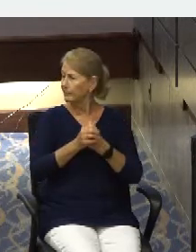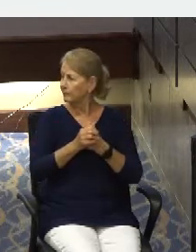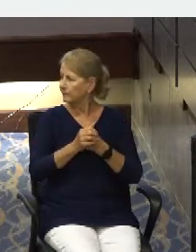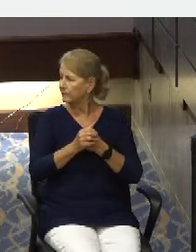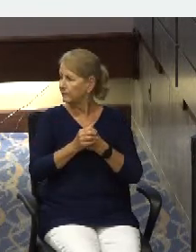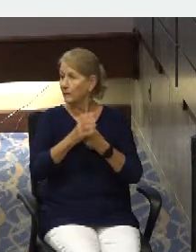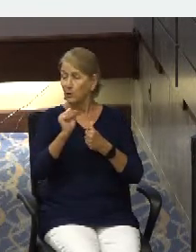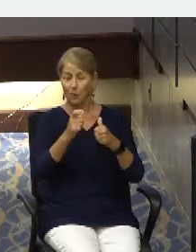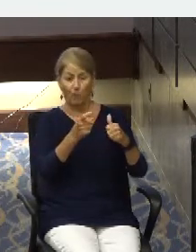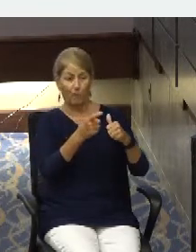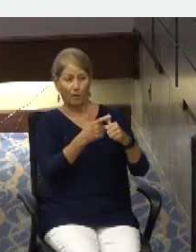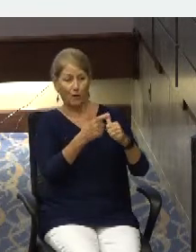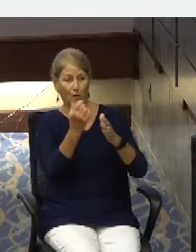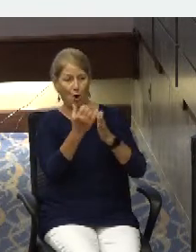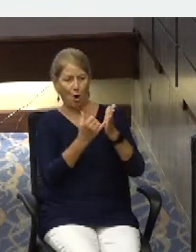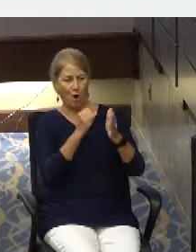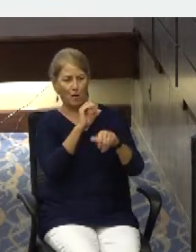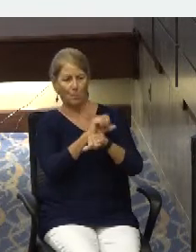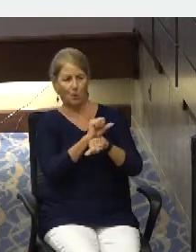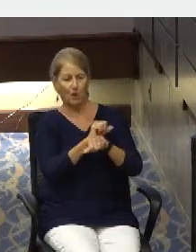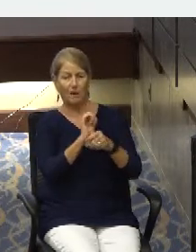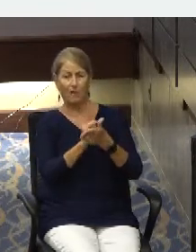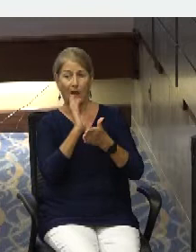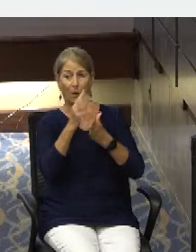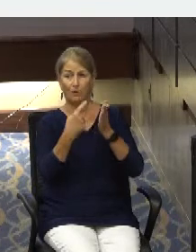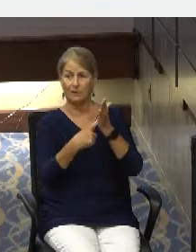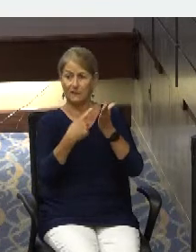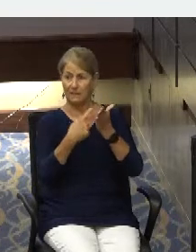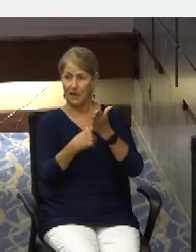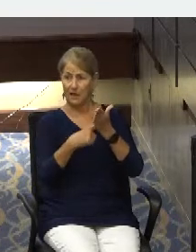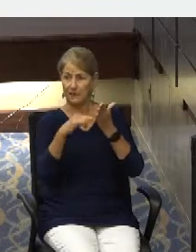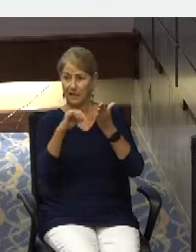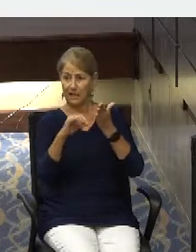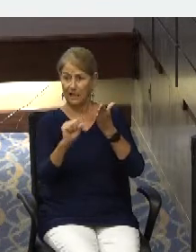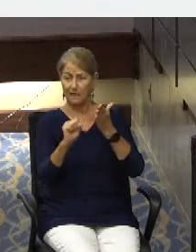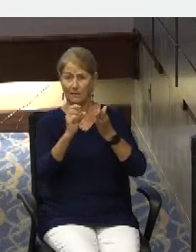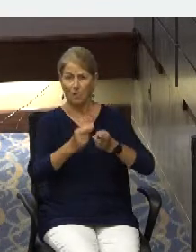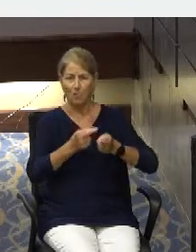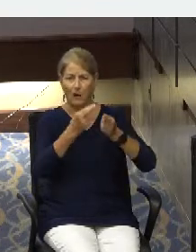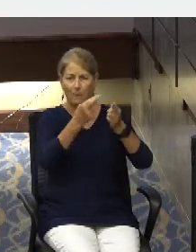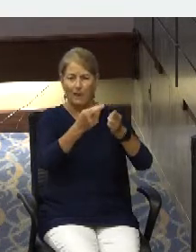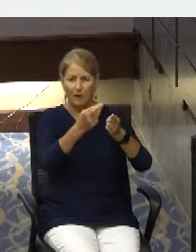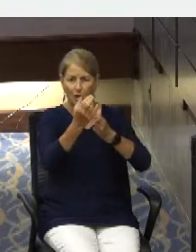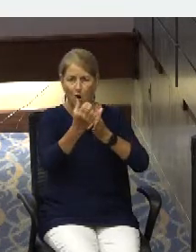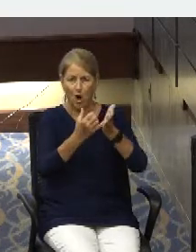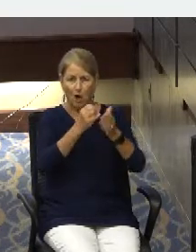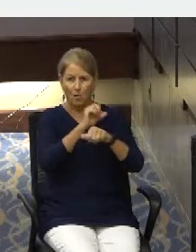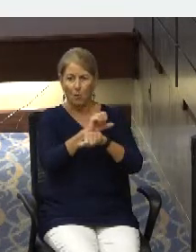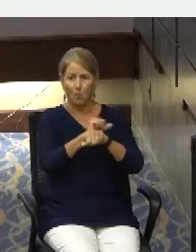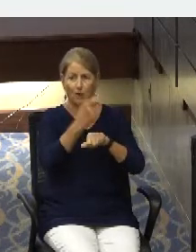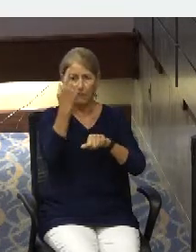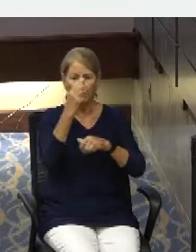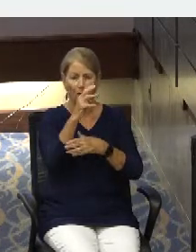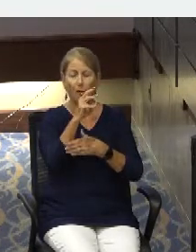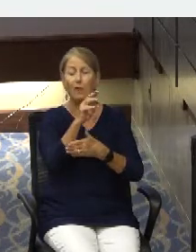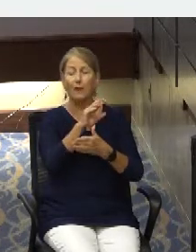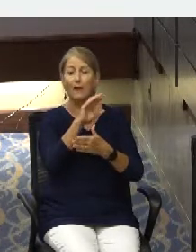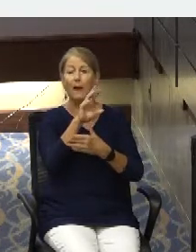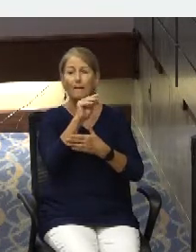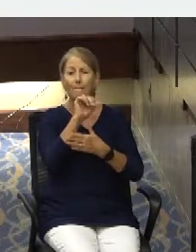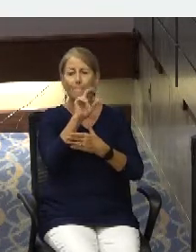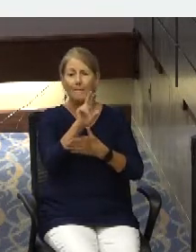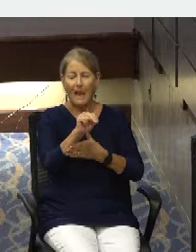So the first artwork that I am going to discuss is the recommended artwork for the main concourse. And you can